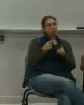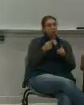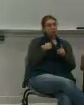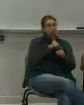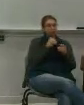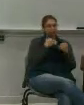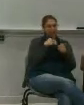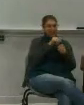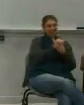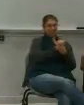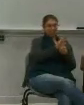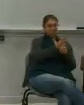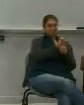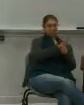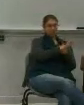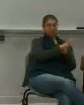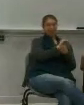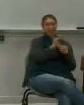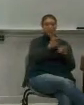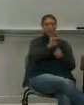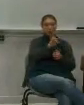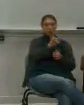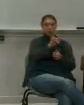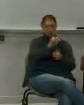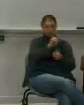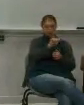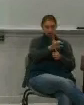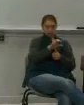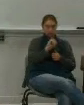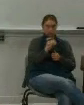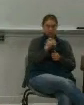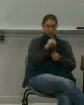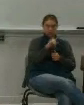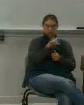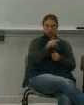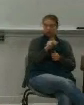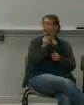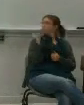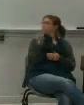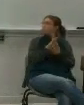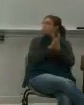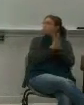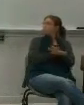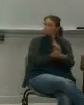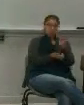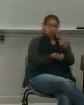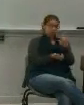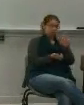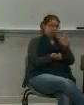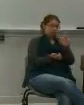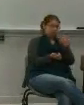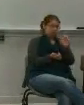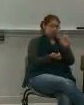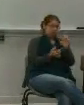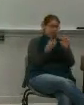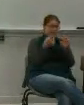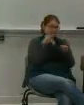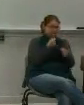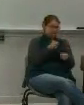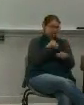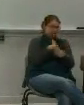So we have this abiotic and biotic oxidation. It turns out that eventually this stuff turns into sulfate and feeds into this process.